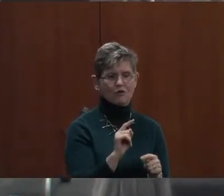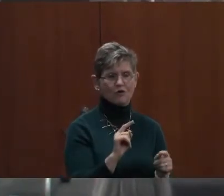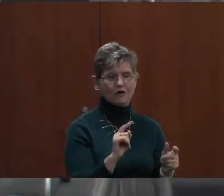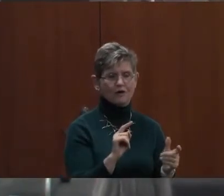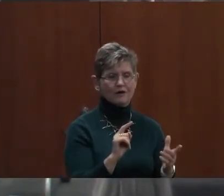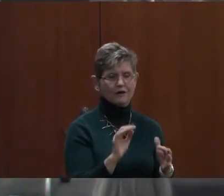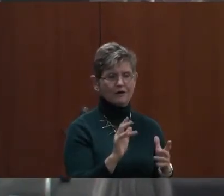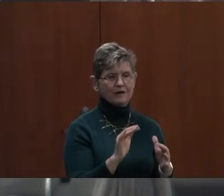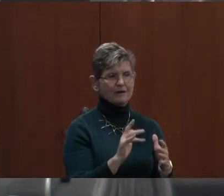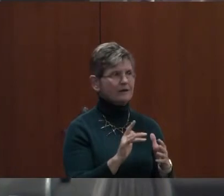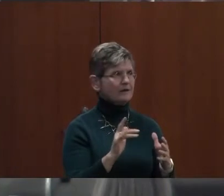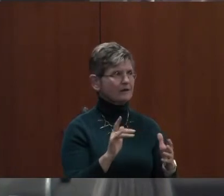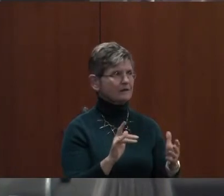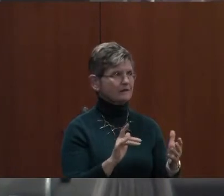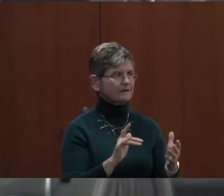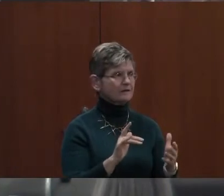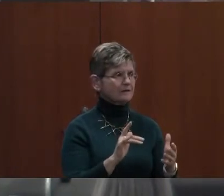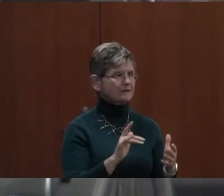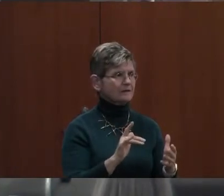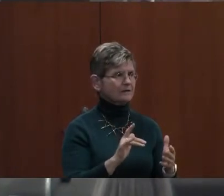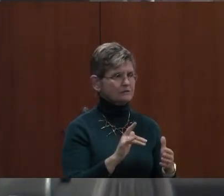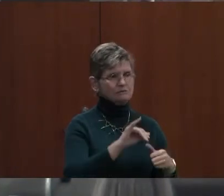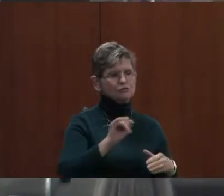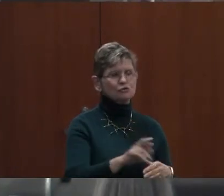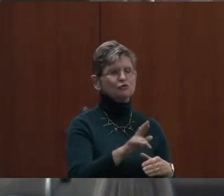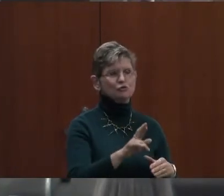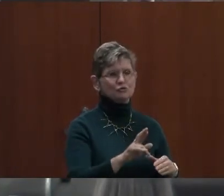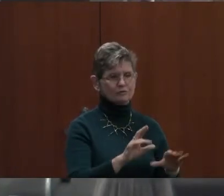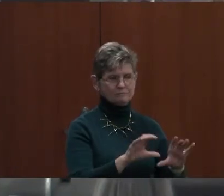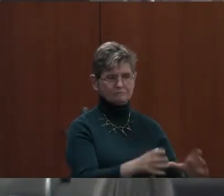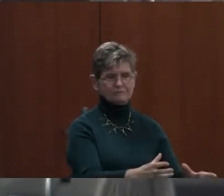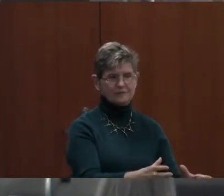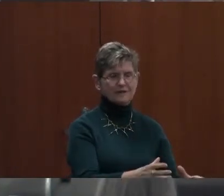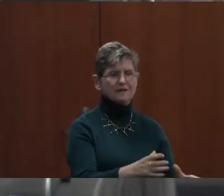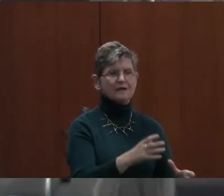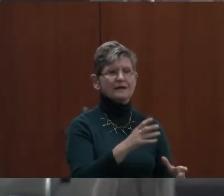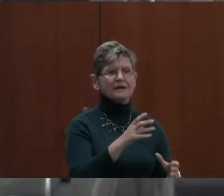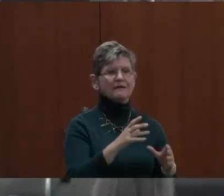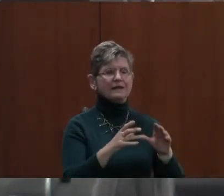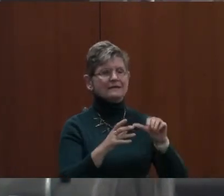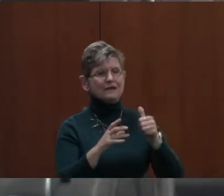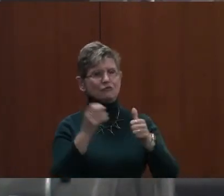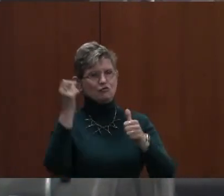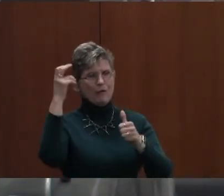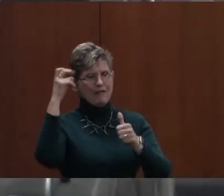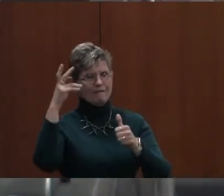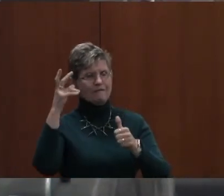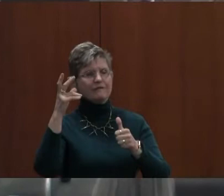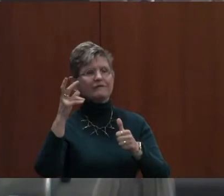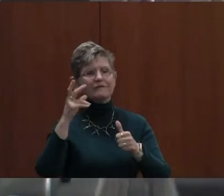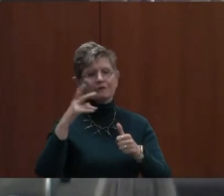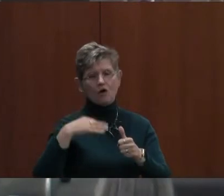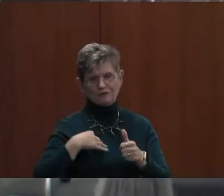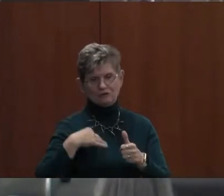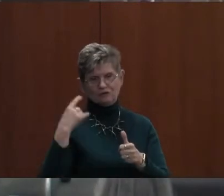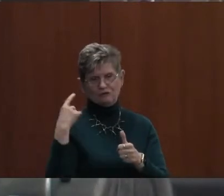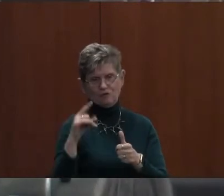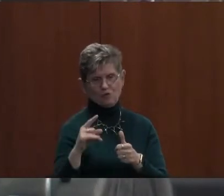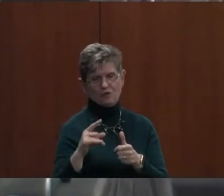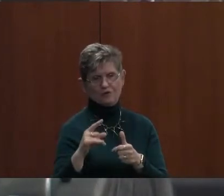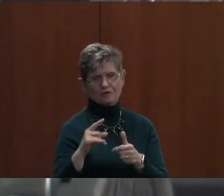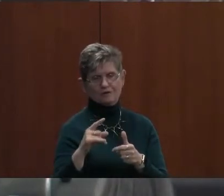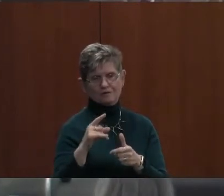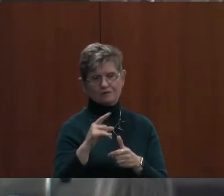through 12 are eligible for the senior ensembles. These students auditioned against thousands across from the state of